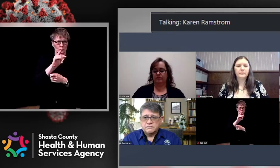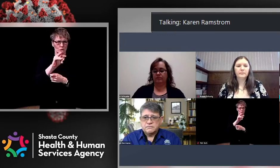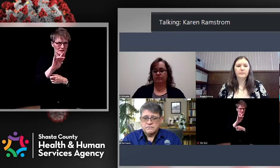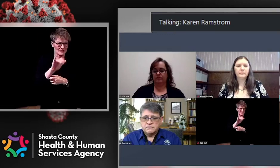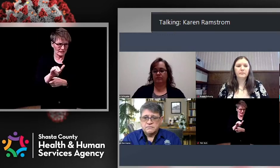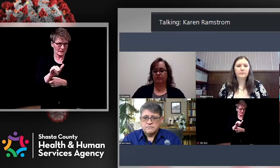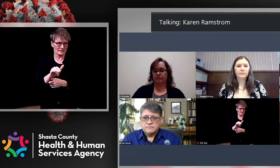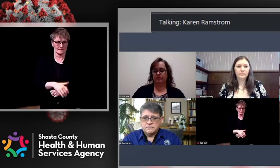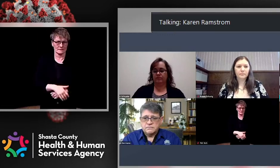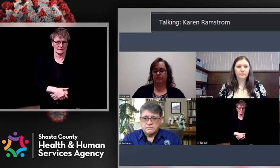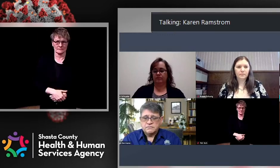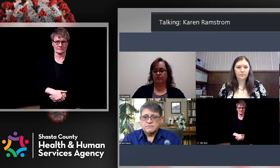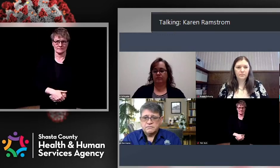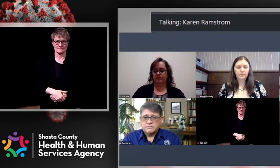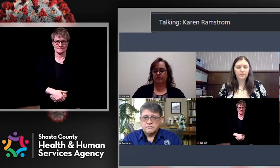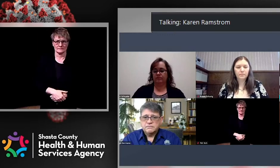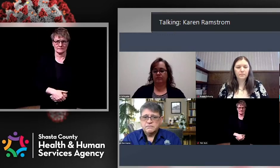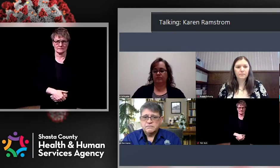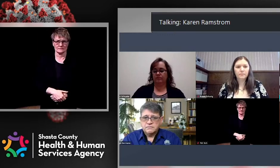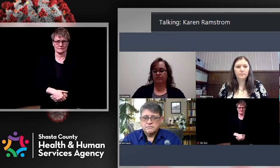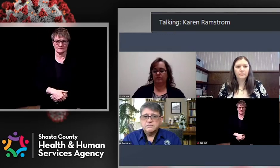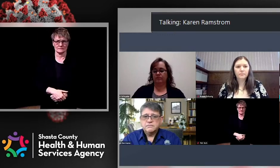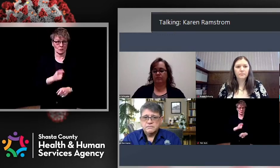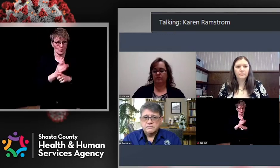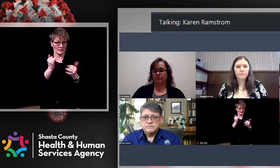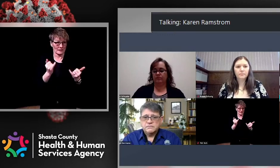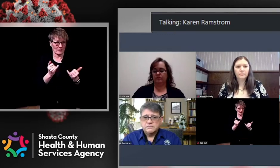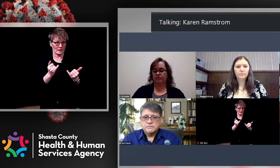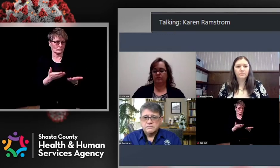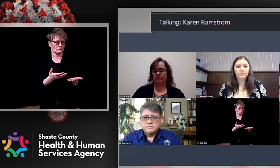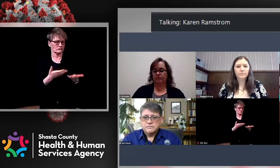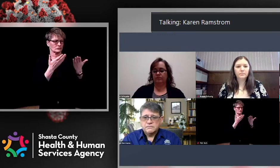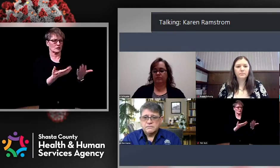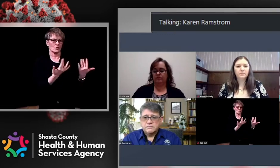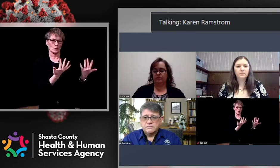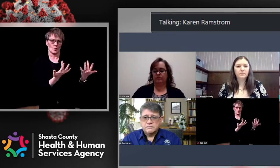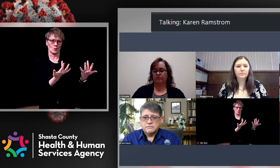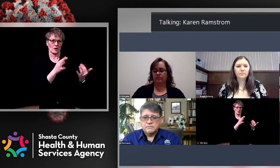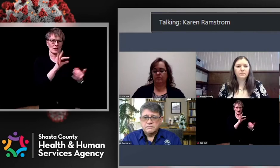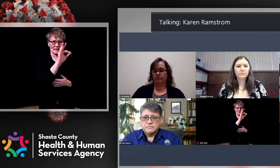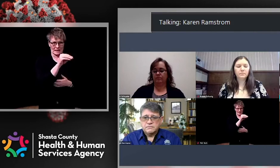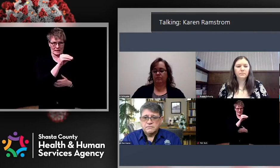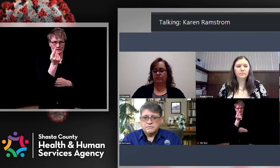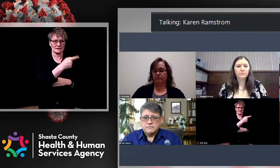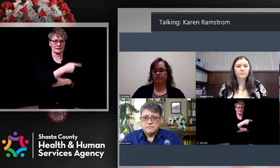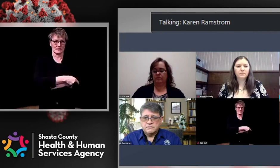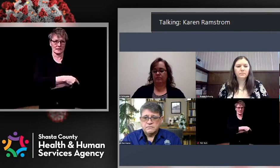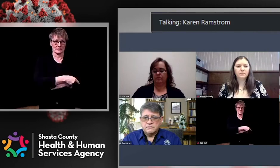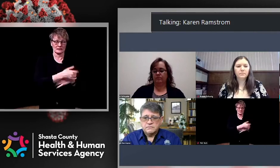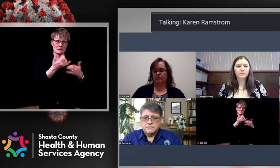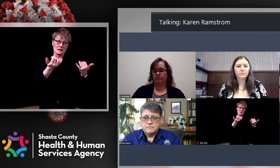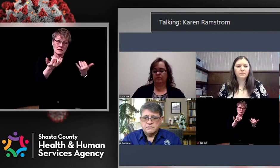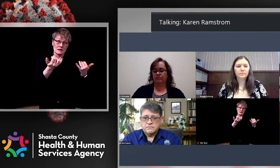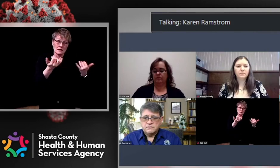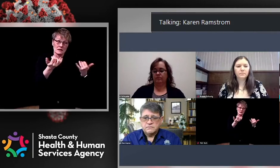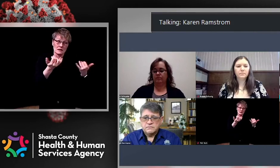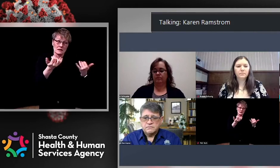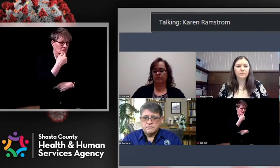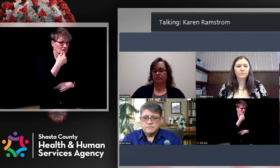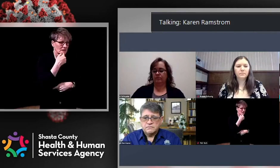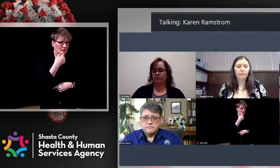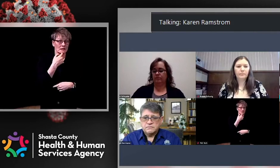more research comes along, but for now, that's the current recommendation. A person could elect to go ahead and get vaccinated as soon as they're out of